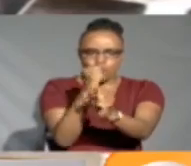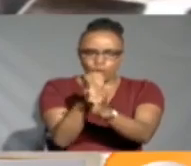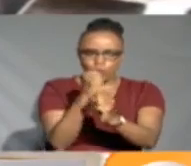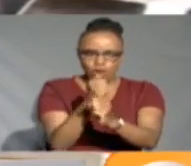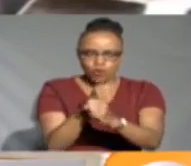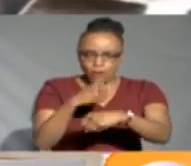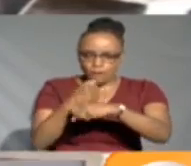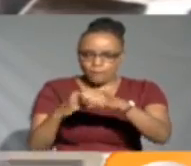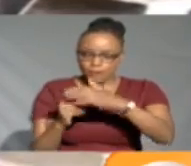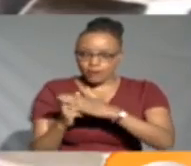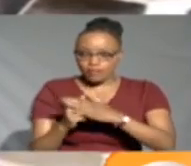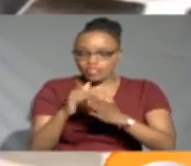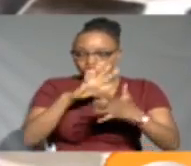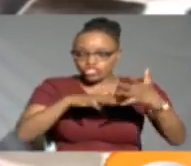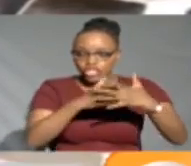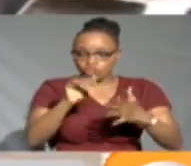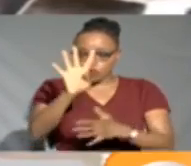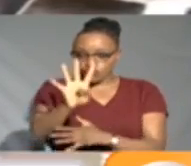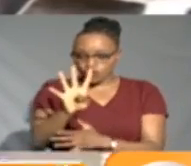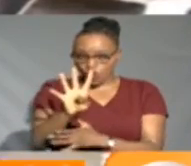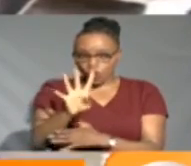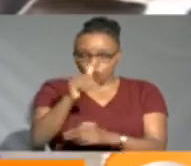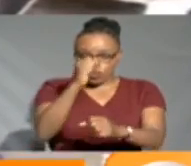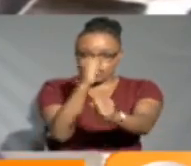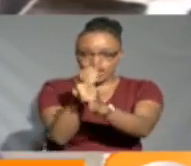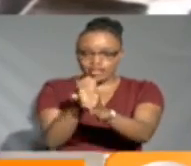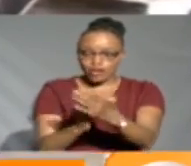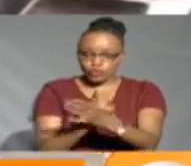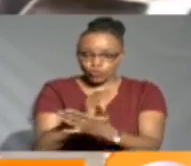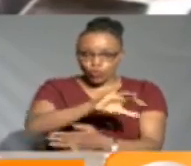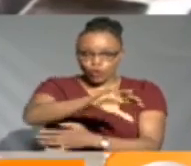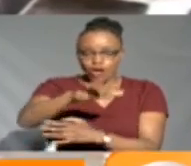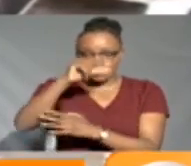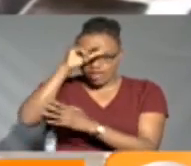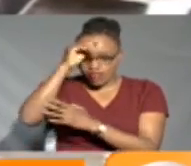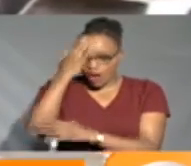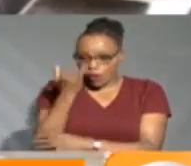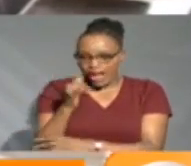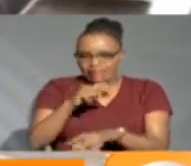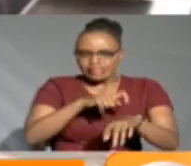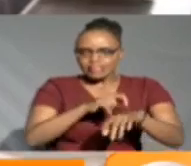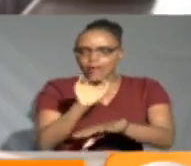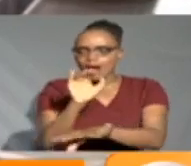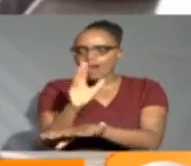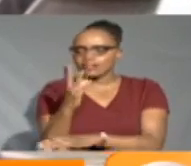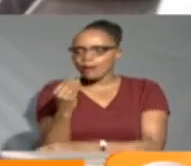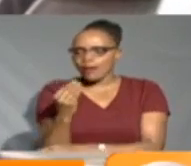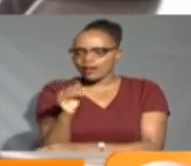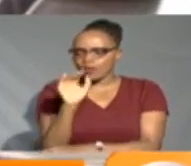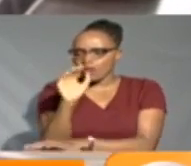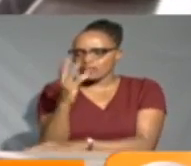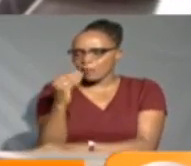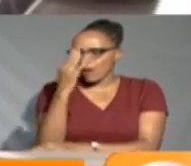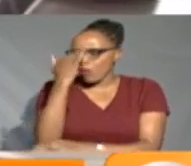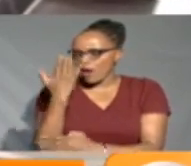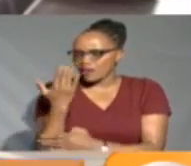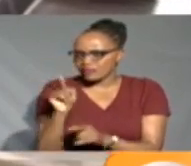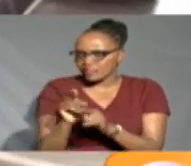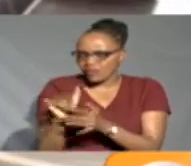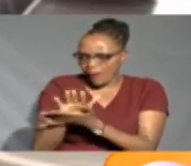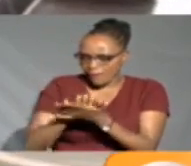out under Schedule 4 that are done by the county governments, so that even as you ask for money, you're asking for money on a